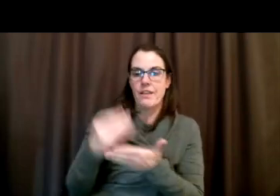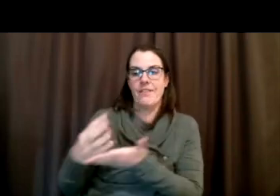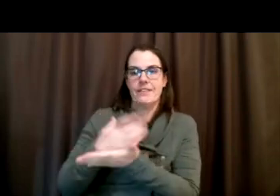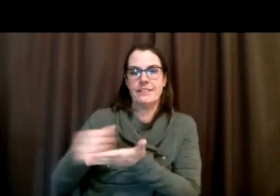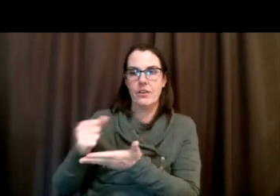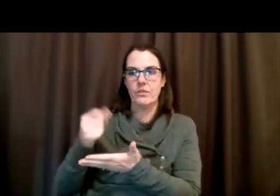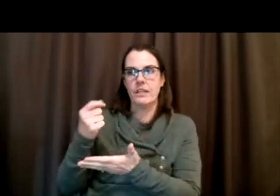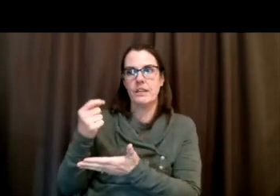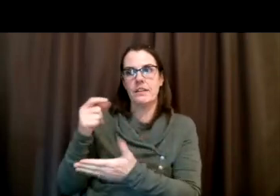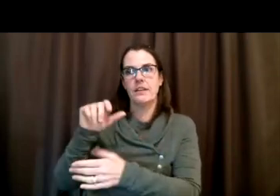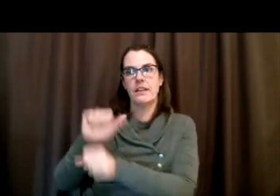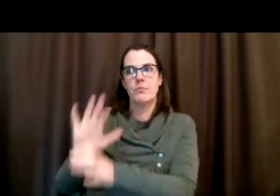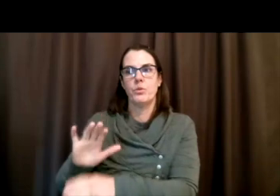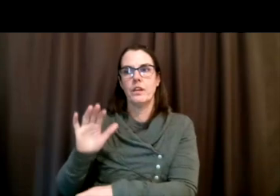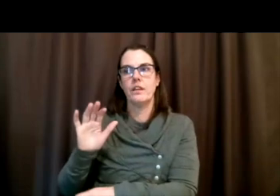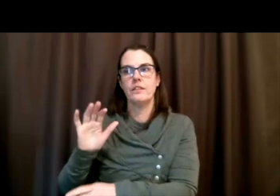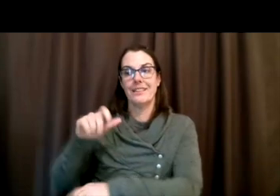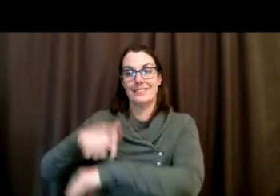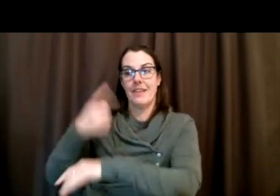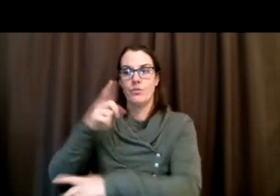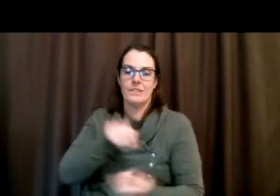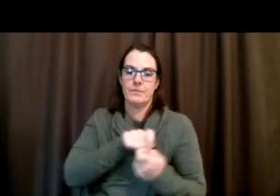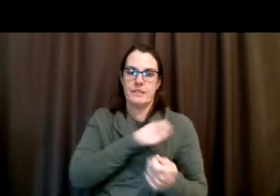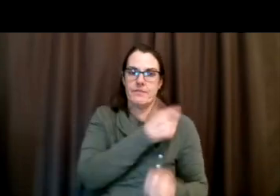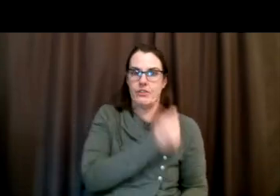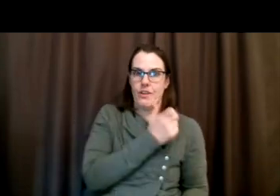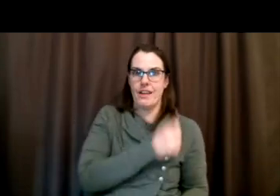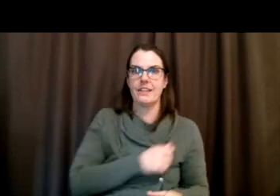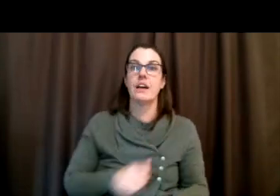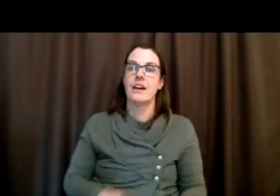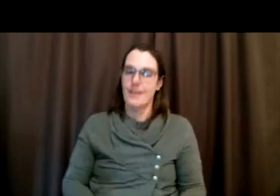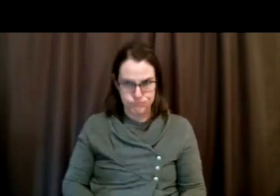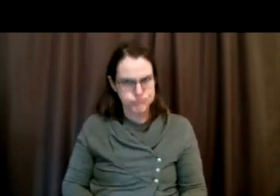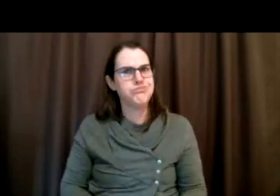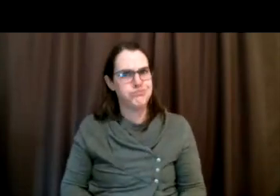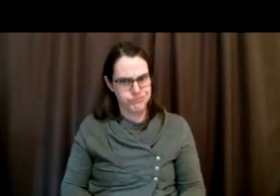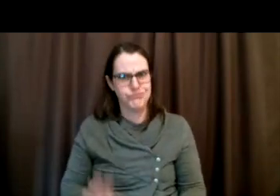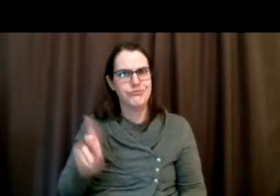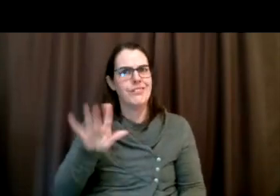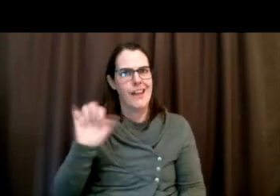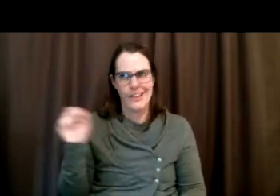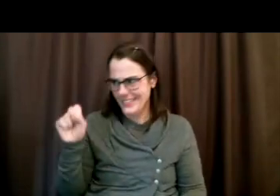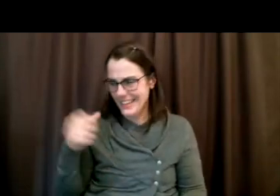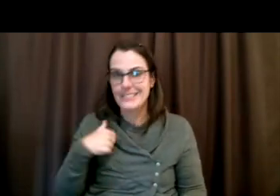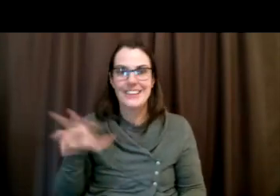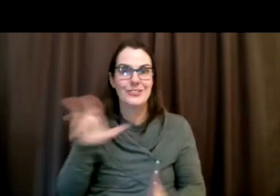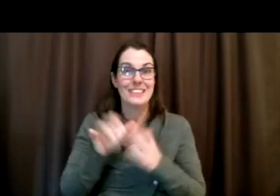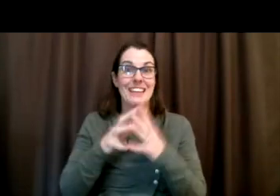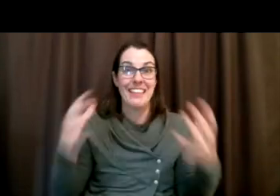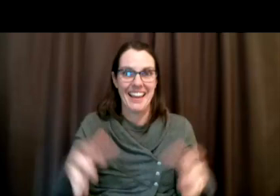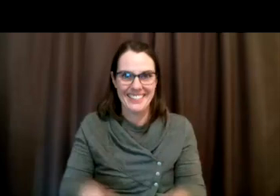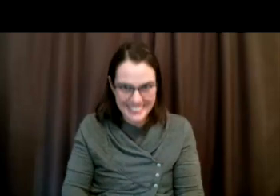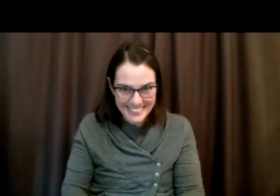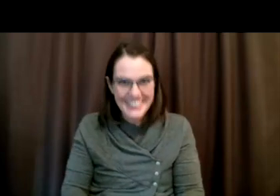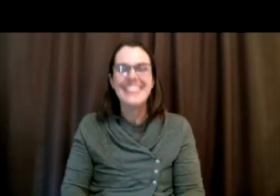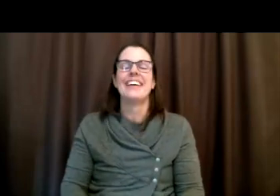grant? Yeah, so I do this a lot. Basically, what you're going